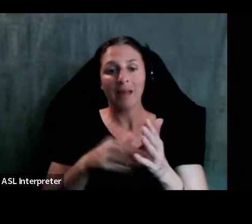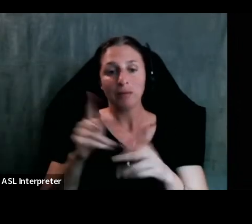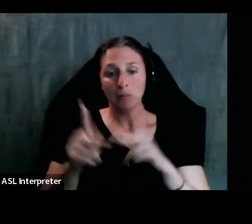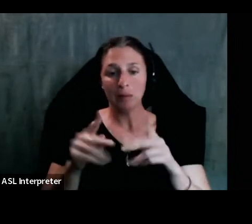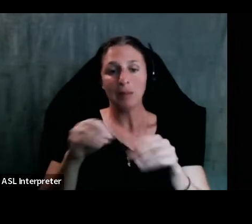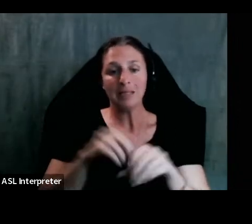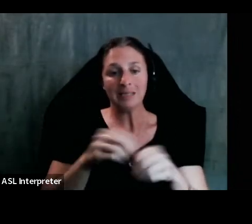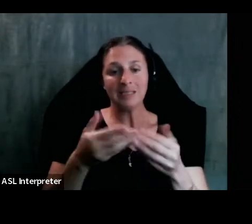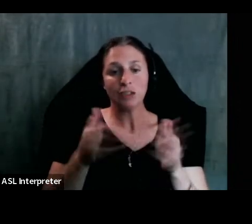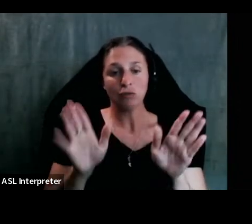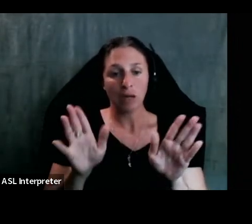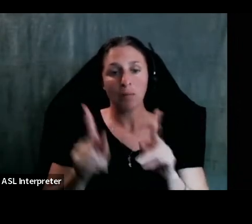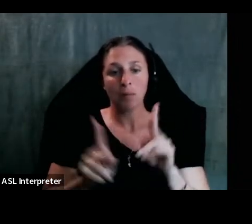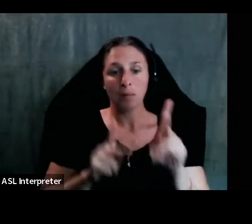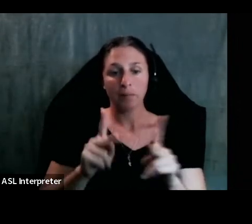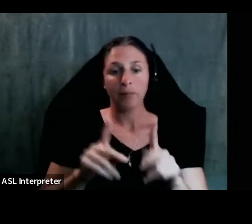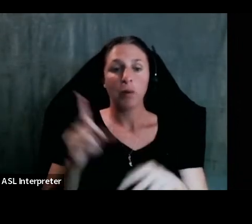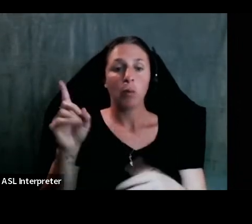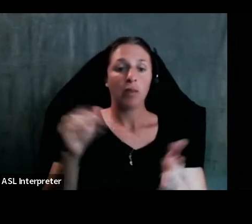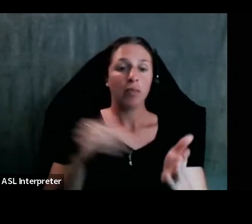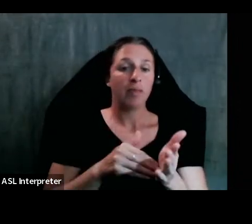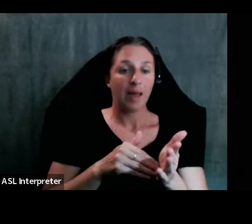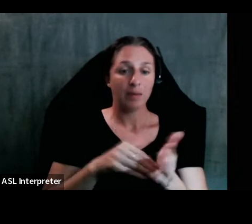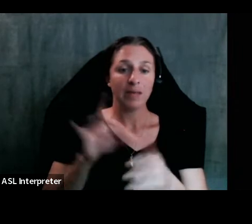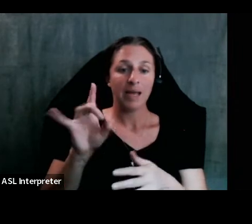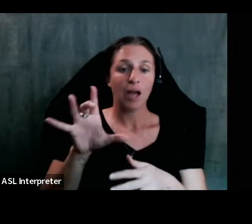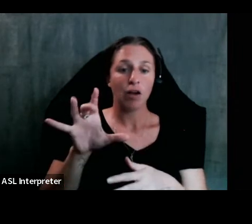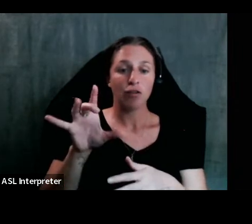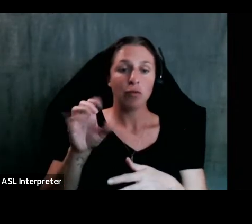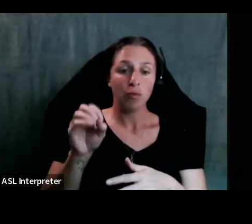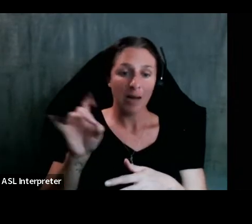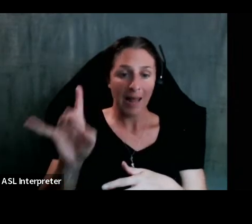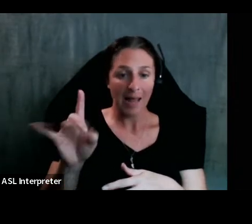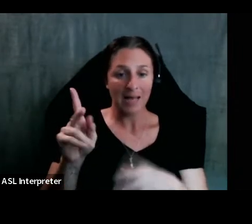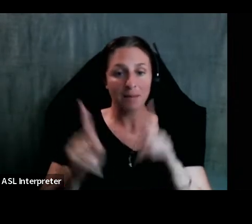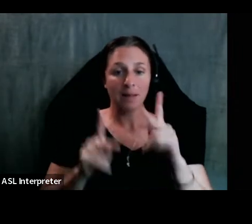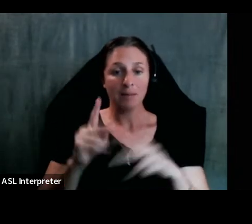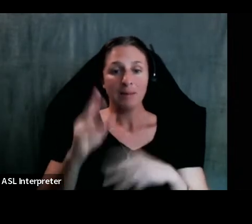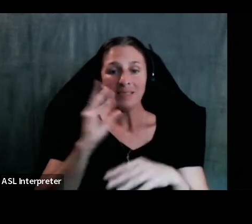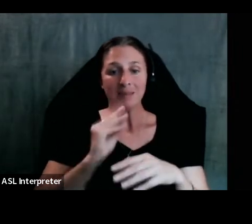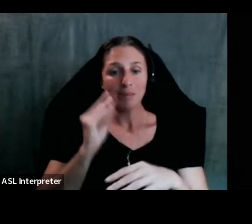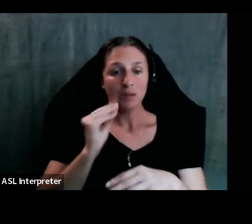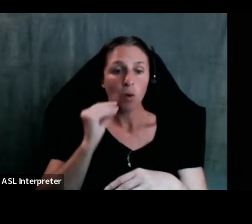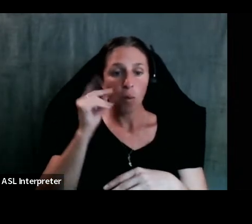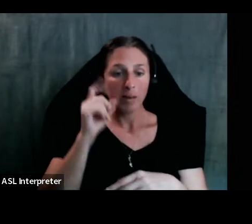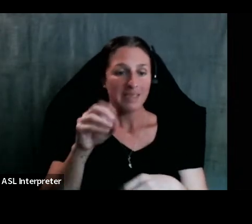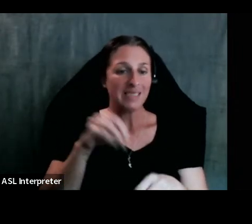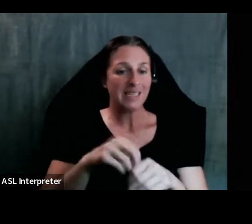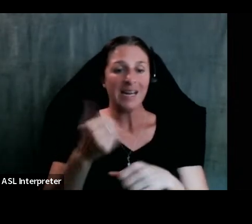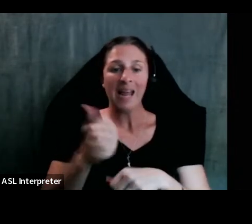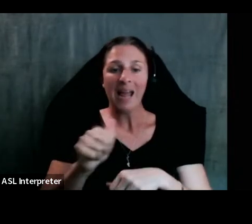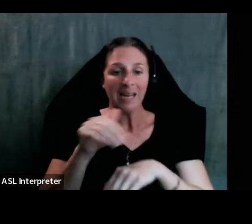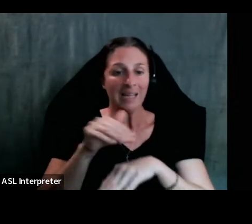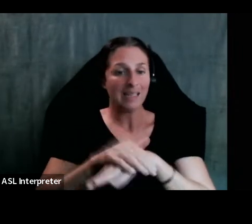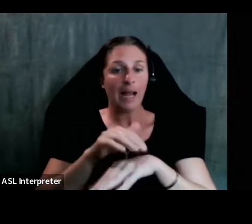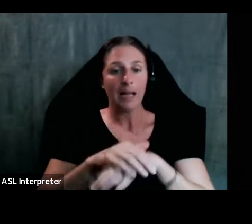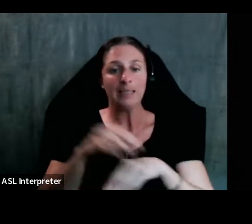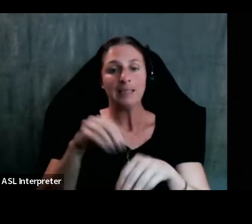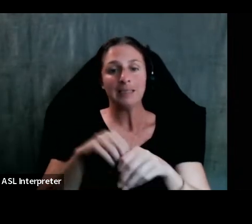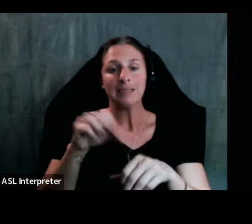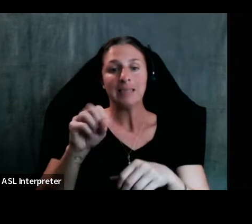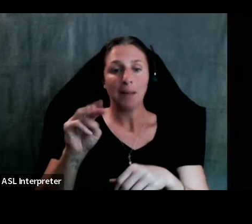population, and 1,808 people experiencing homelessness on any given night in San Mateo County,